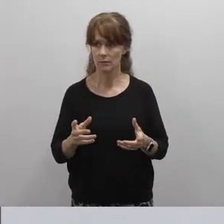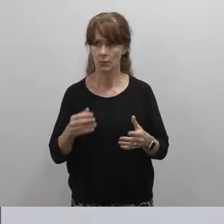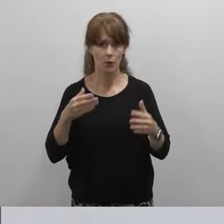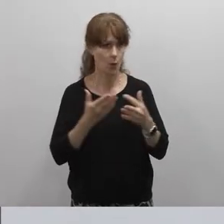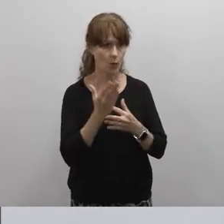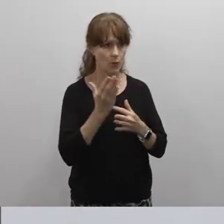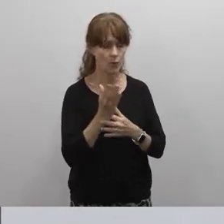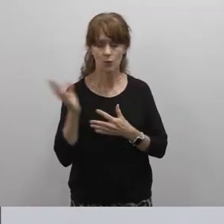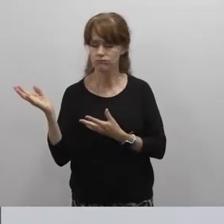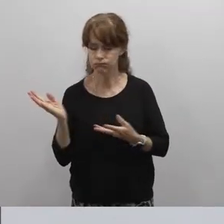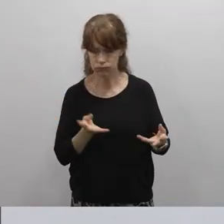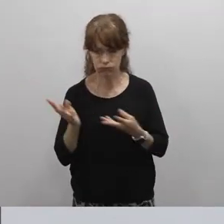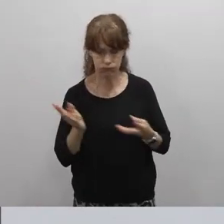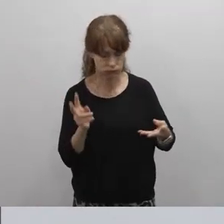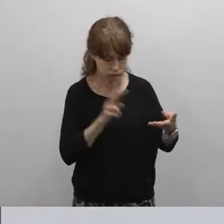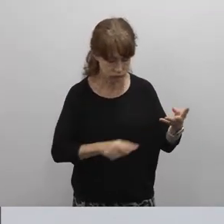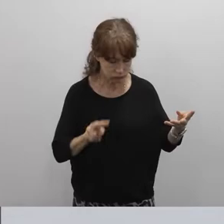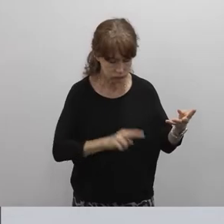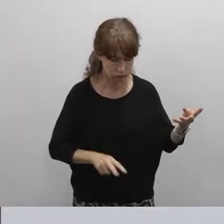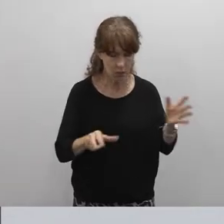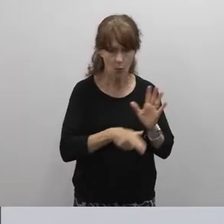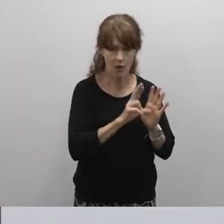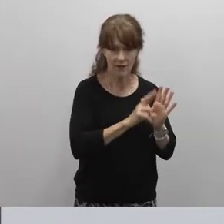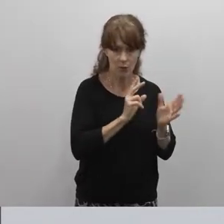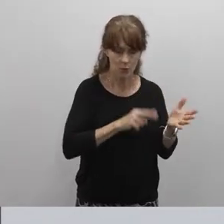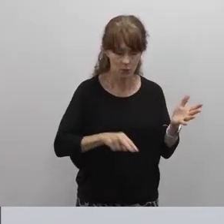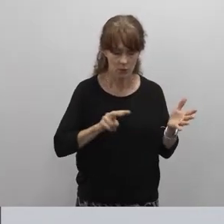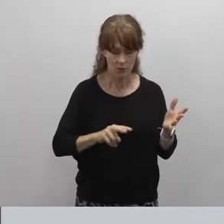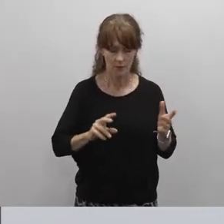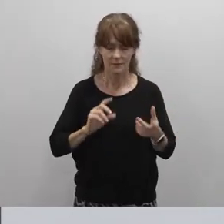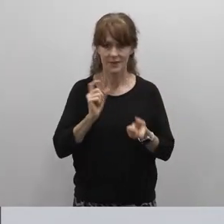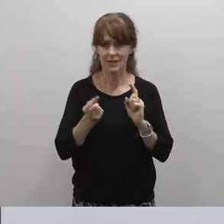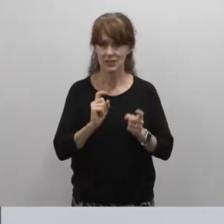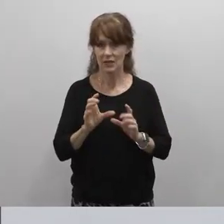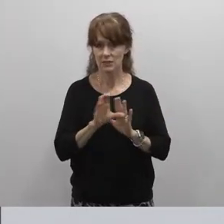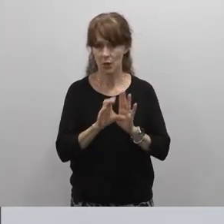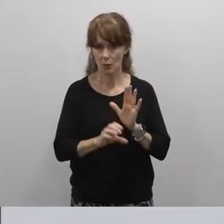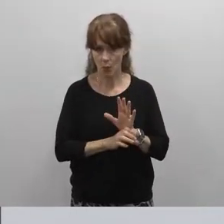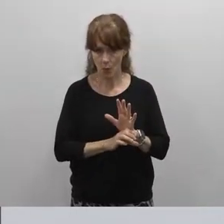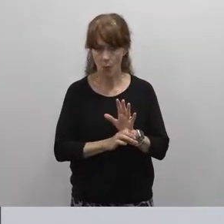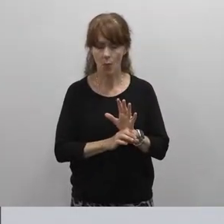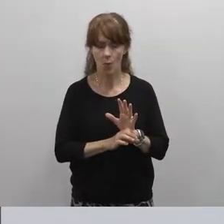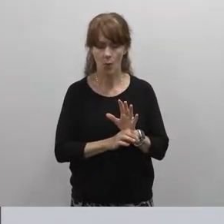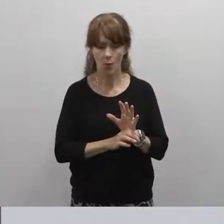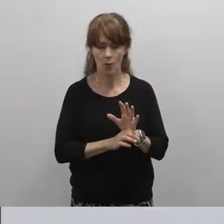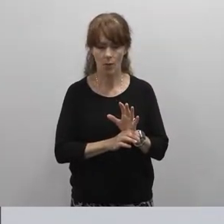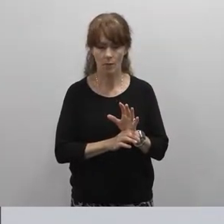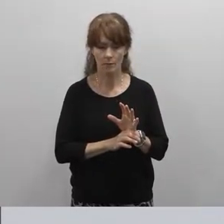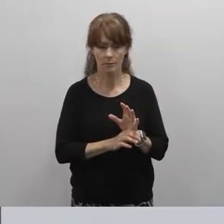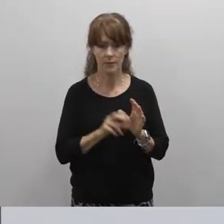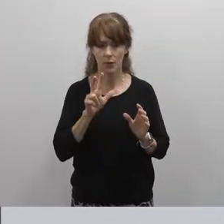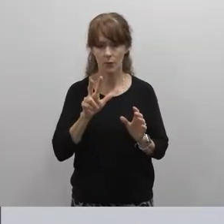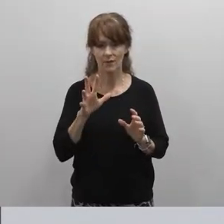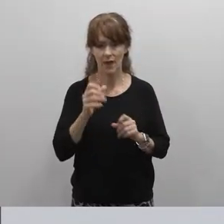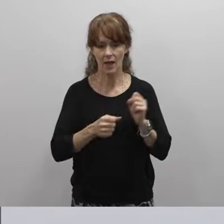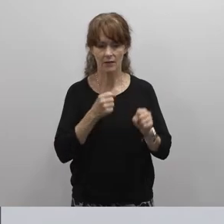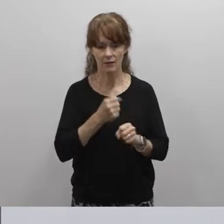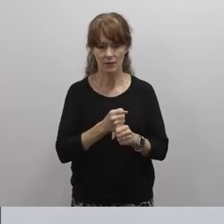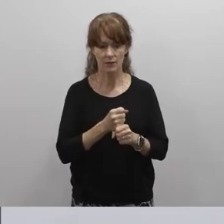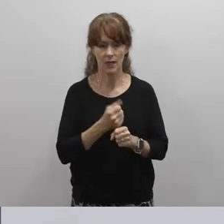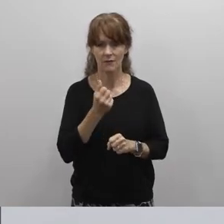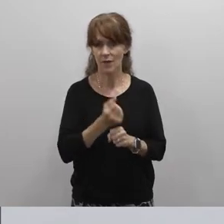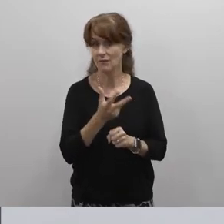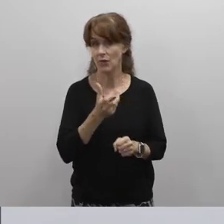project plan and approvals and reviews through, updates their building code, at least every 3 to 5 years or so, correct, Alan?